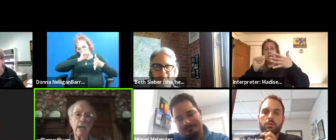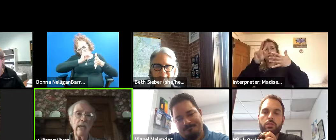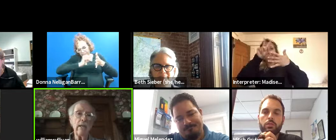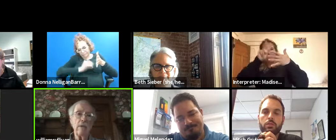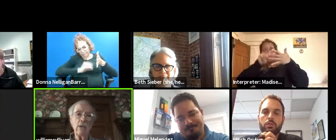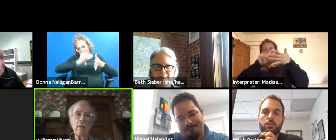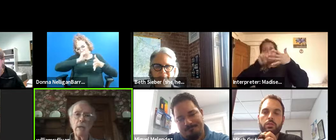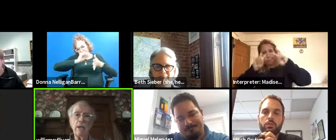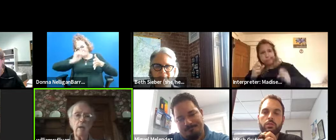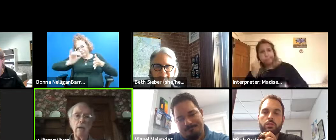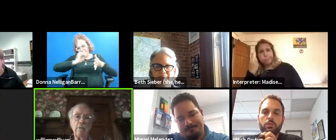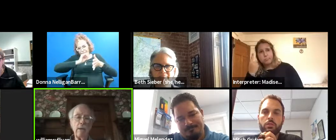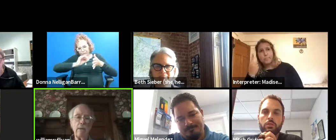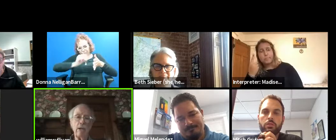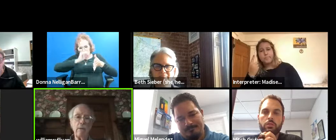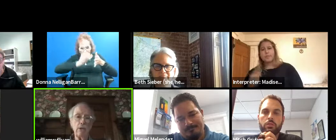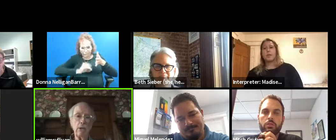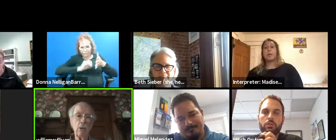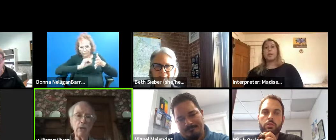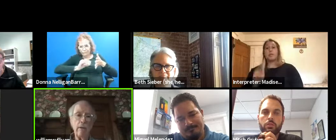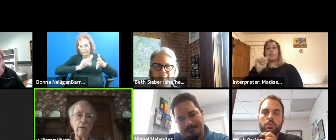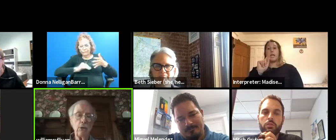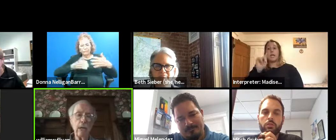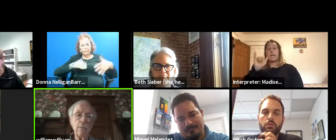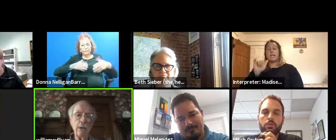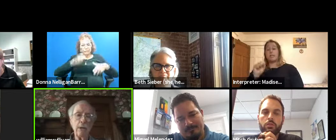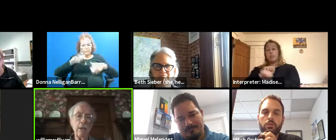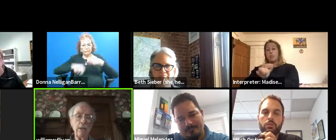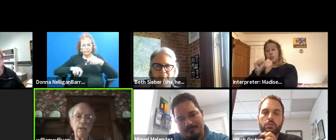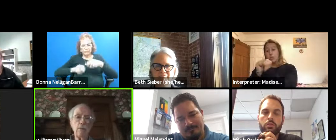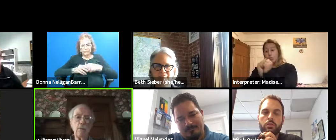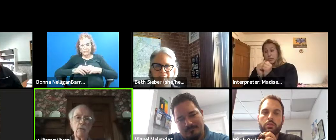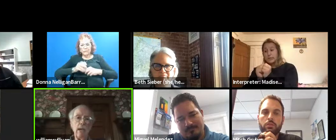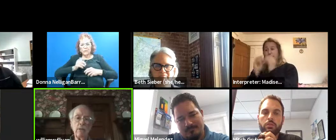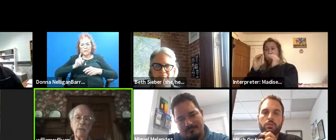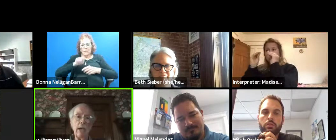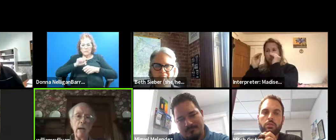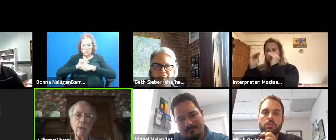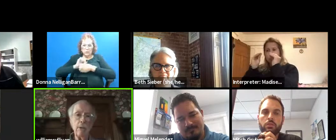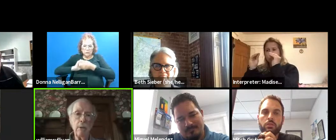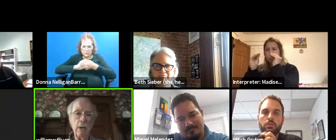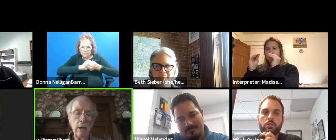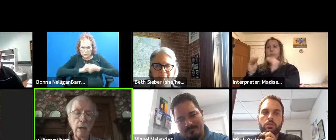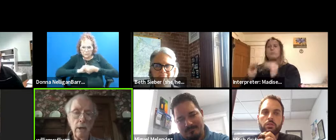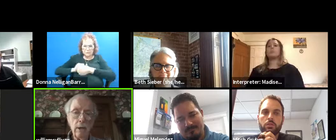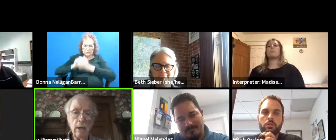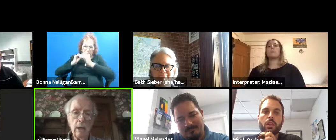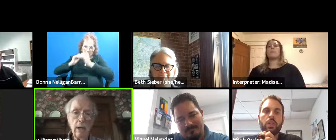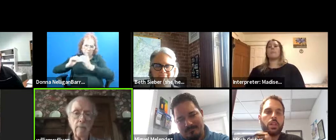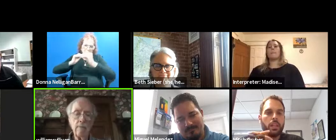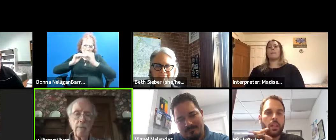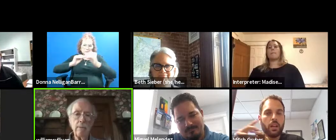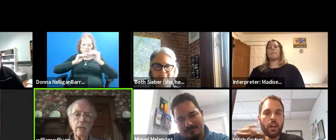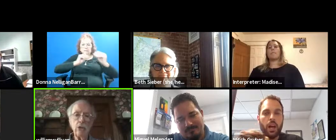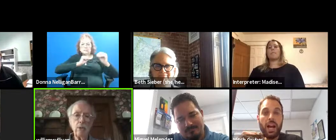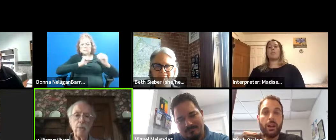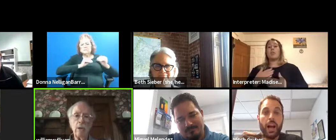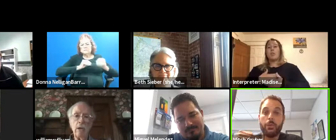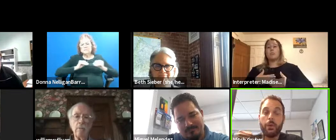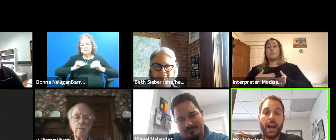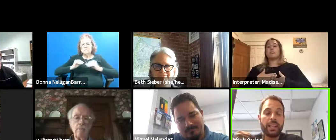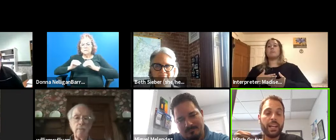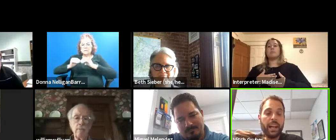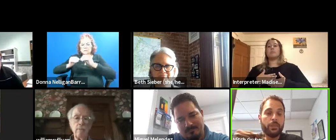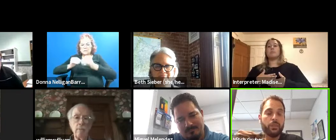with Katie, for example, on that, or if anybody on your staff that you'd like me to spend some time with, I'd be happy to. That shouldn't